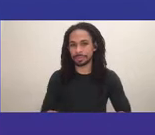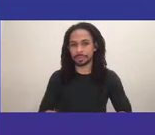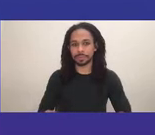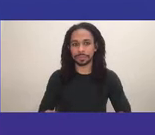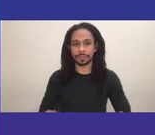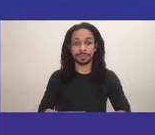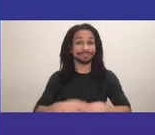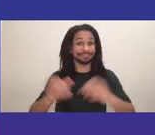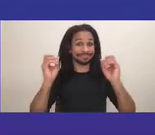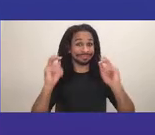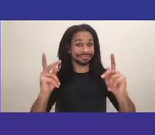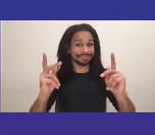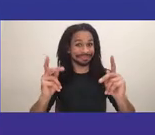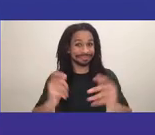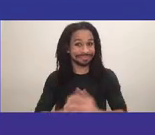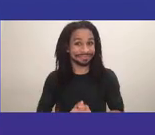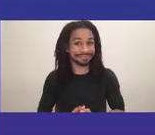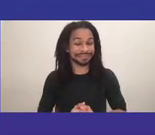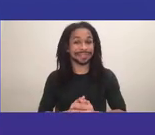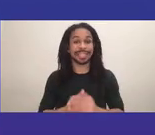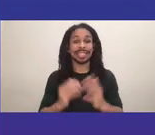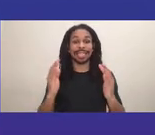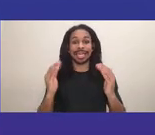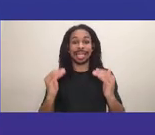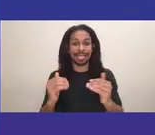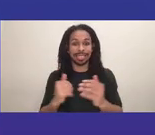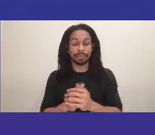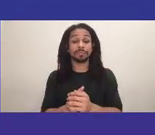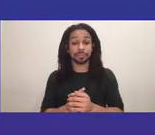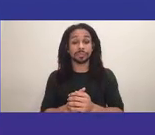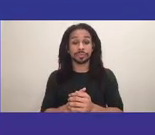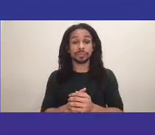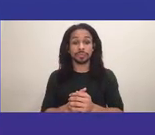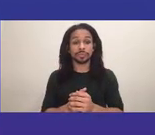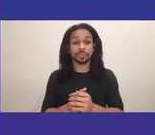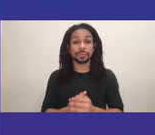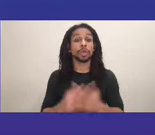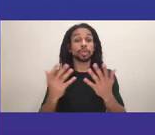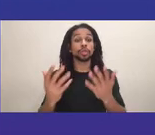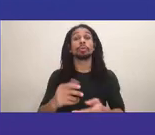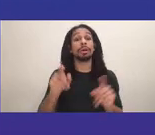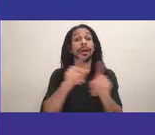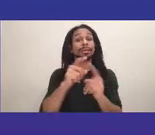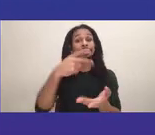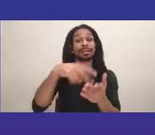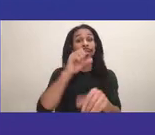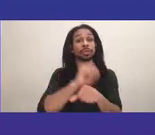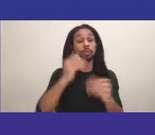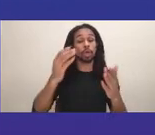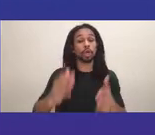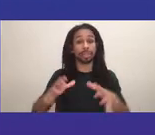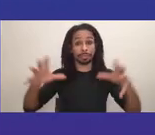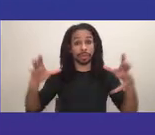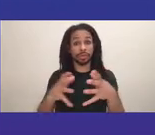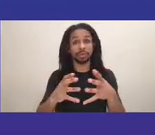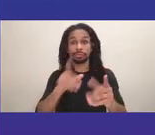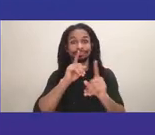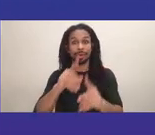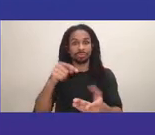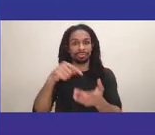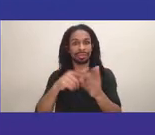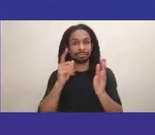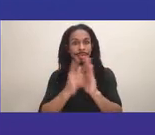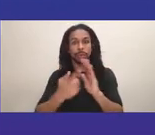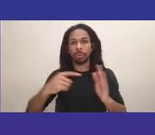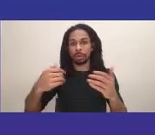Okay, next slide. So as dance workers came together to respond to this moment, we had